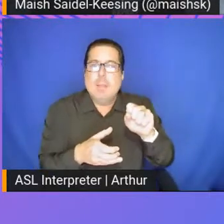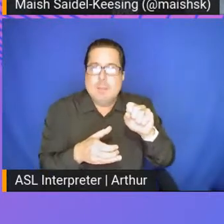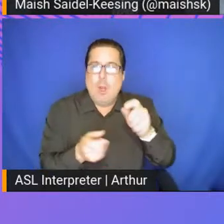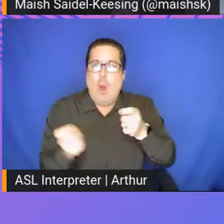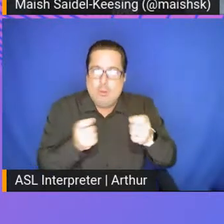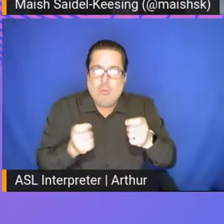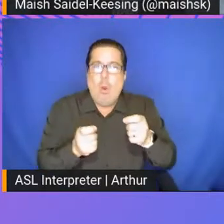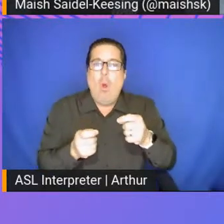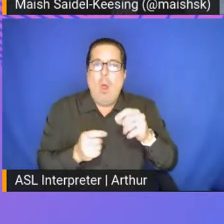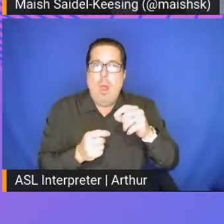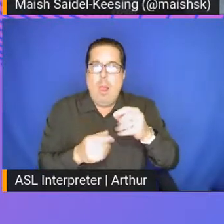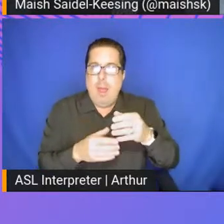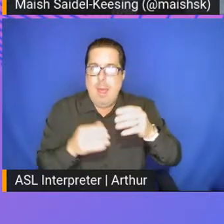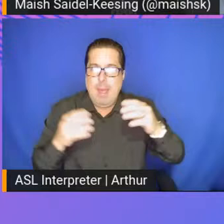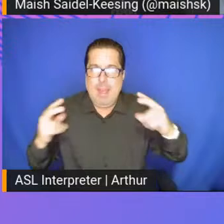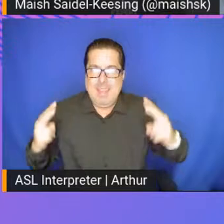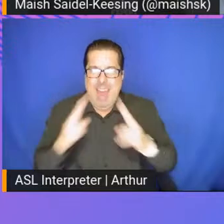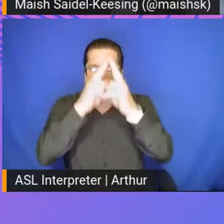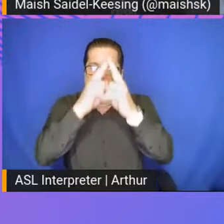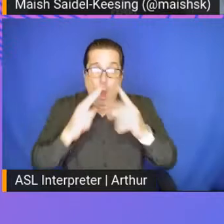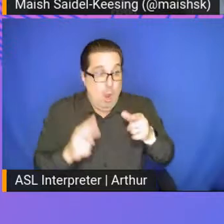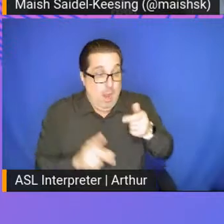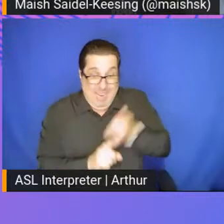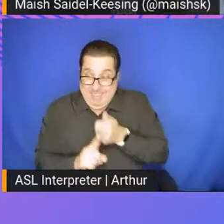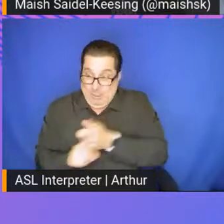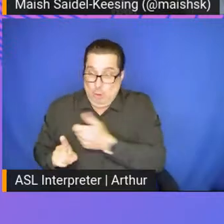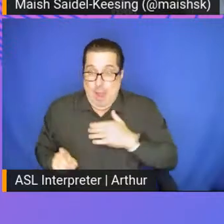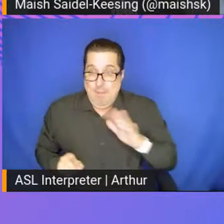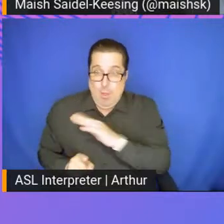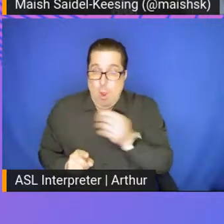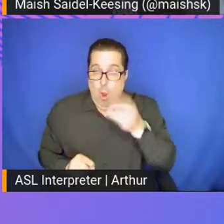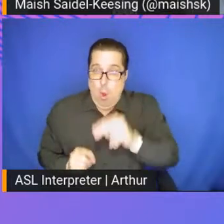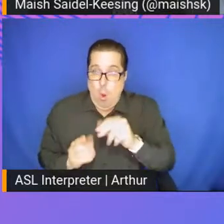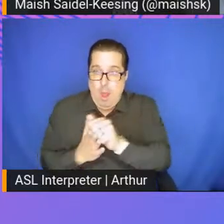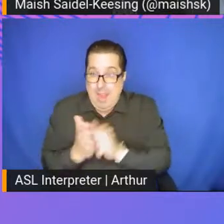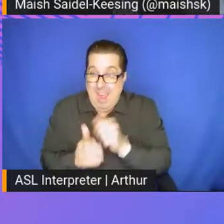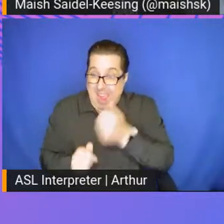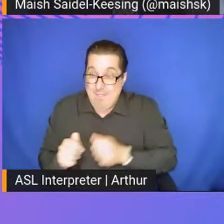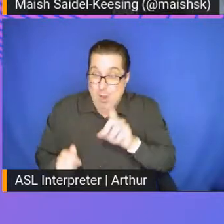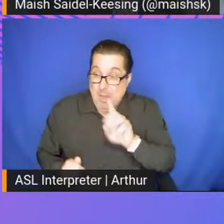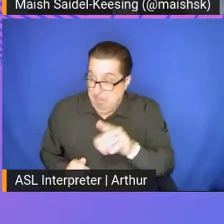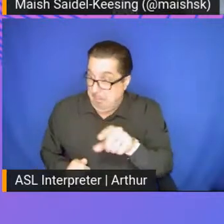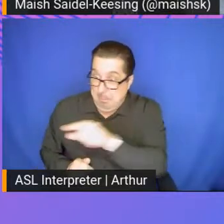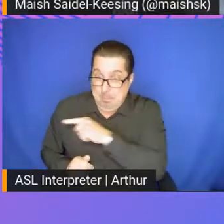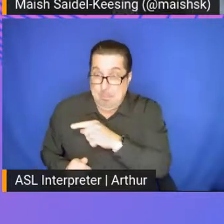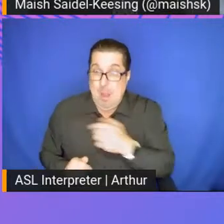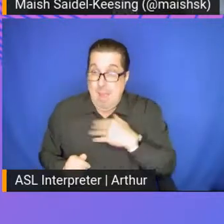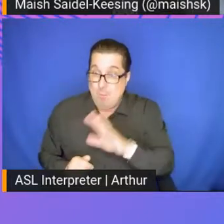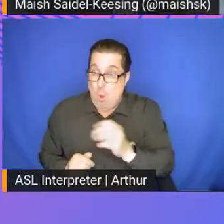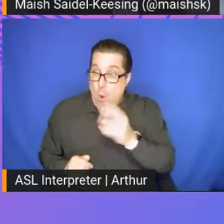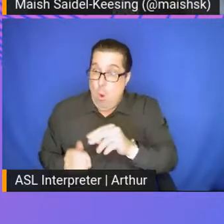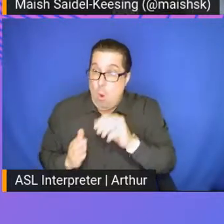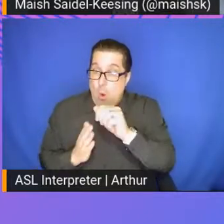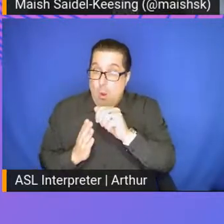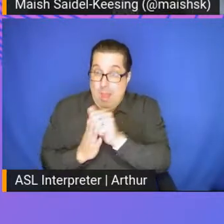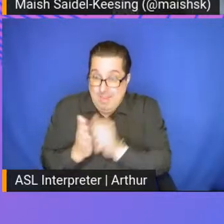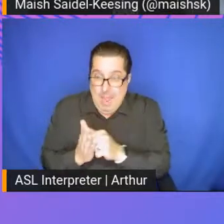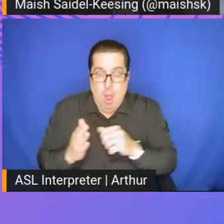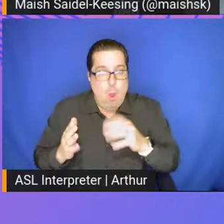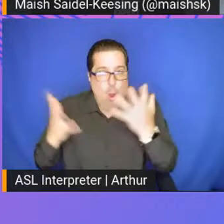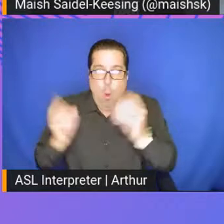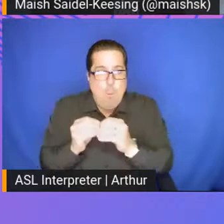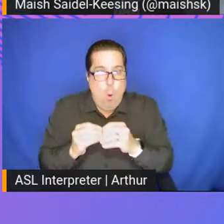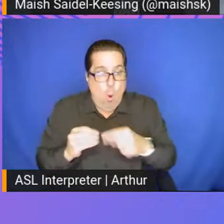give every developer their own account, right? If every dev has their own account, they're no longer bottlenecked waiting for